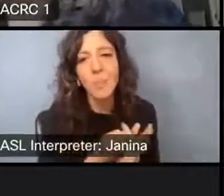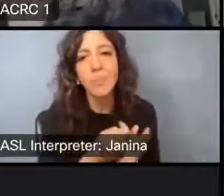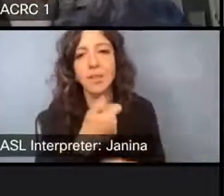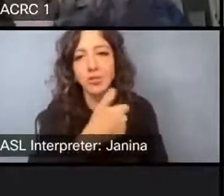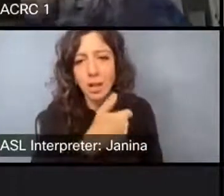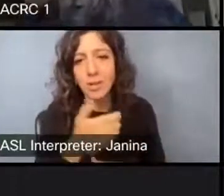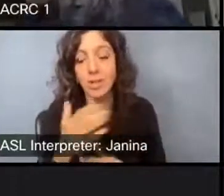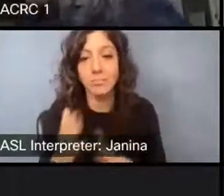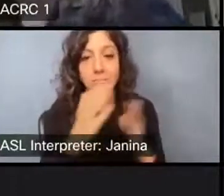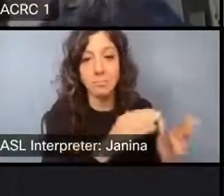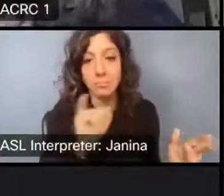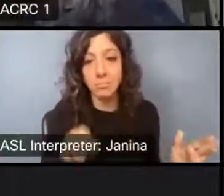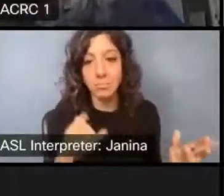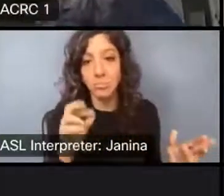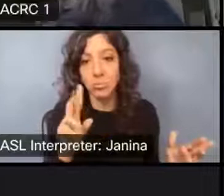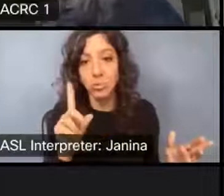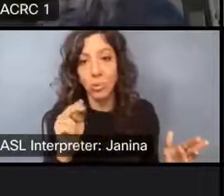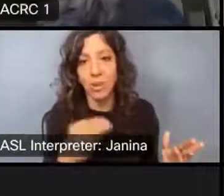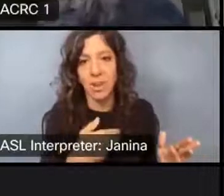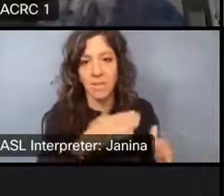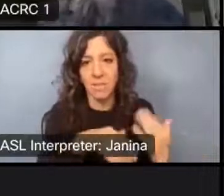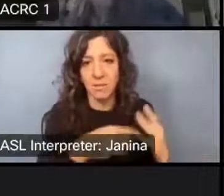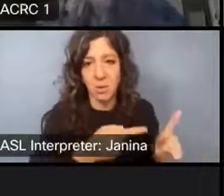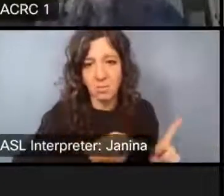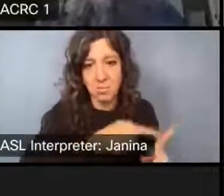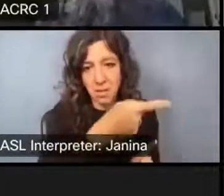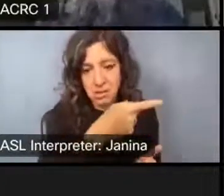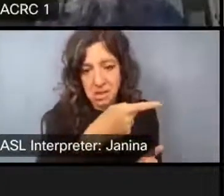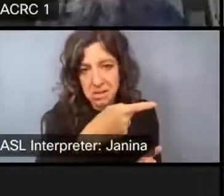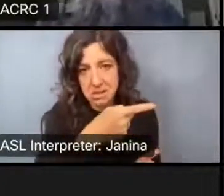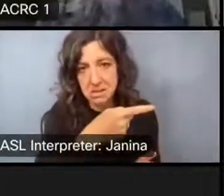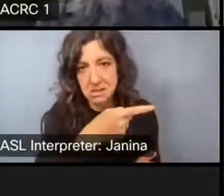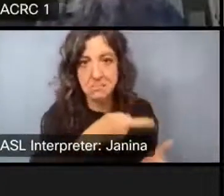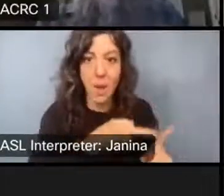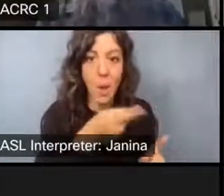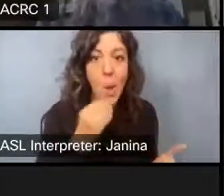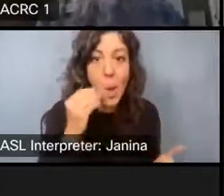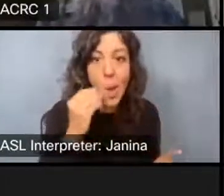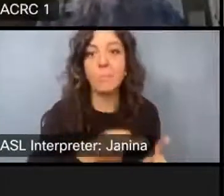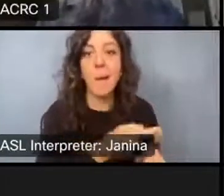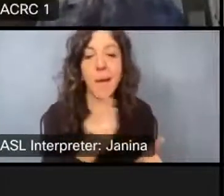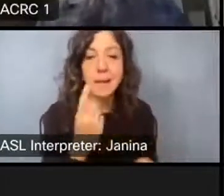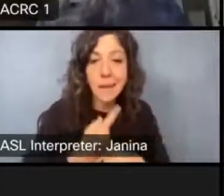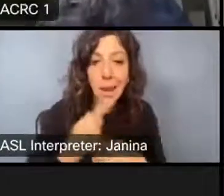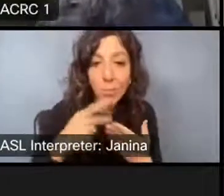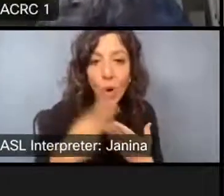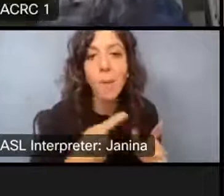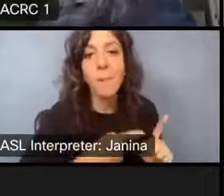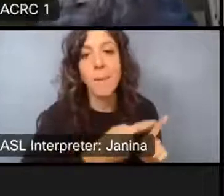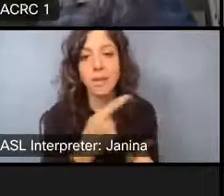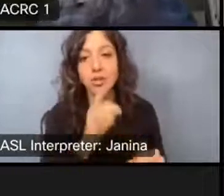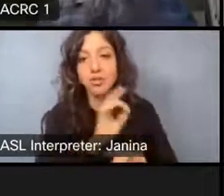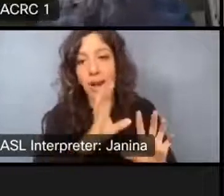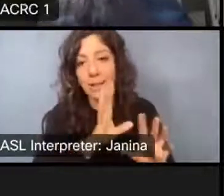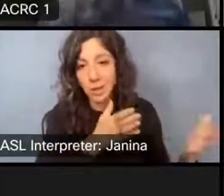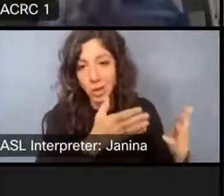then Jordan has all the specialized services, things like our specialized homes, specialized day programs, specialized crisis services